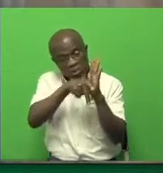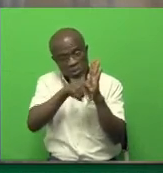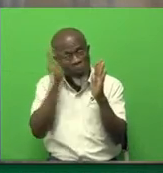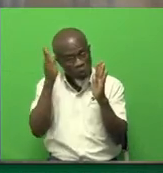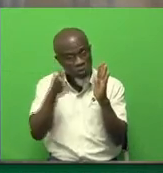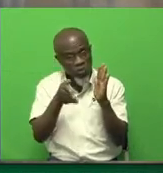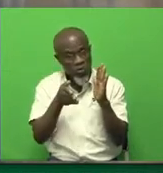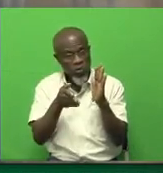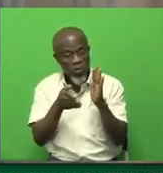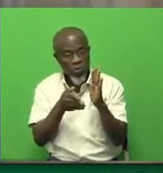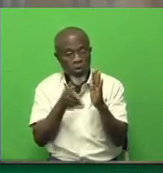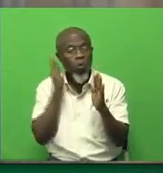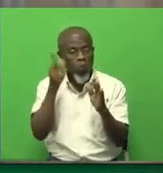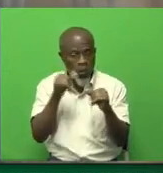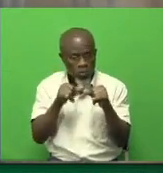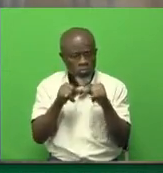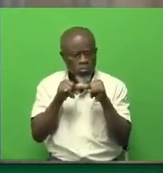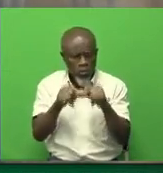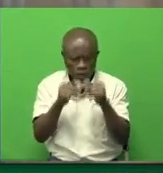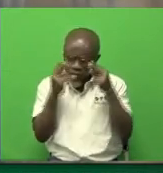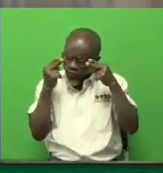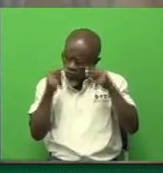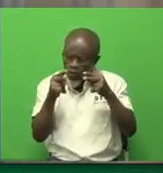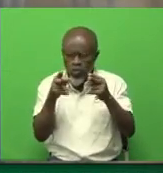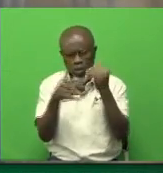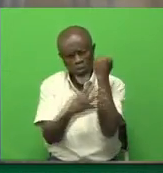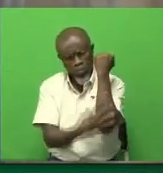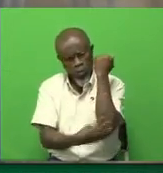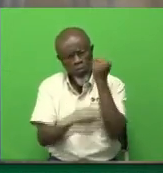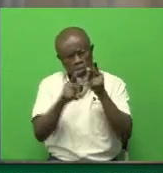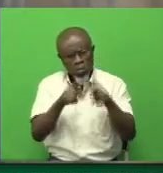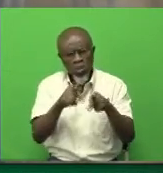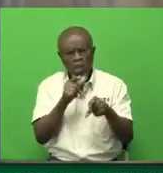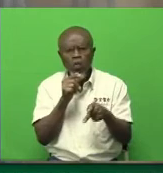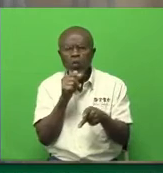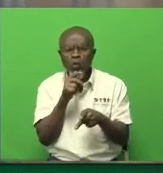for the poor people and the most vulnerable in the country